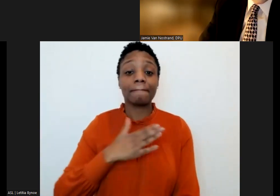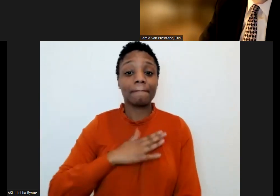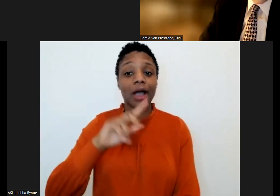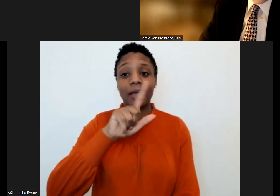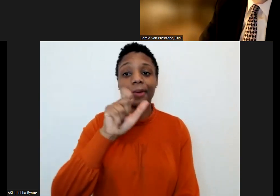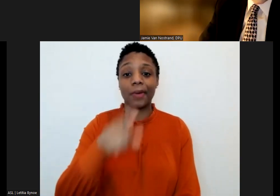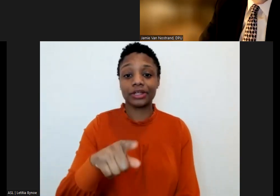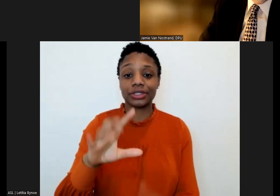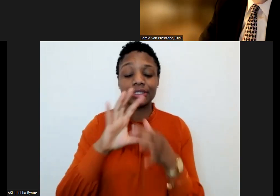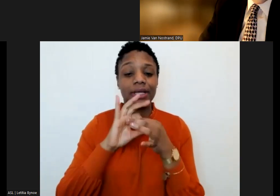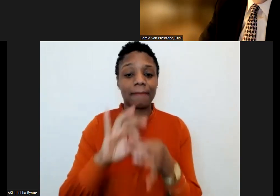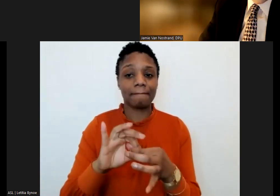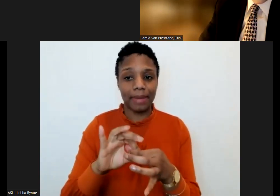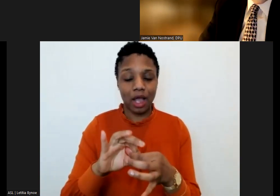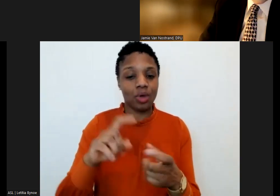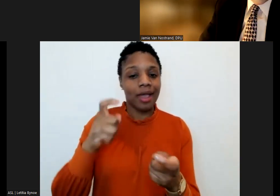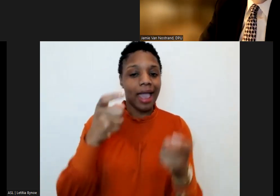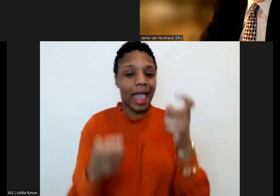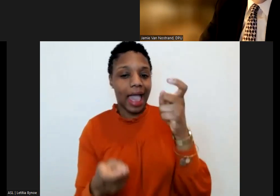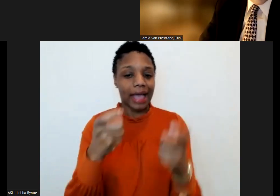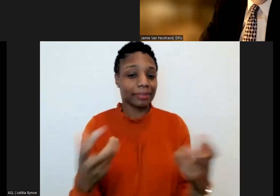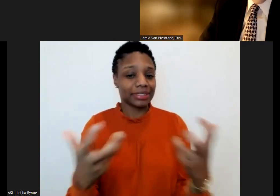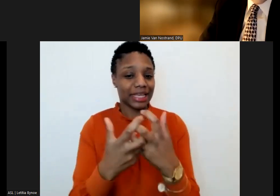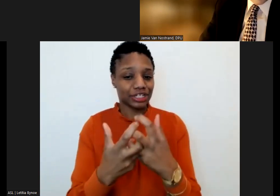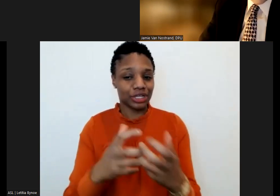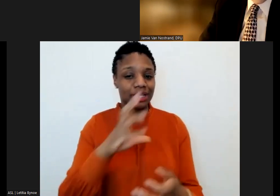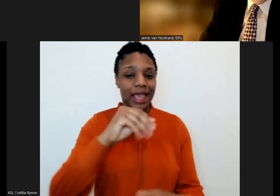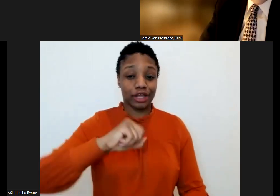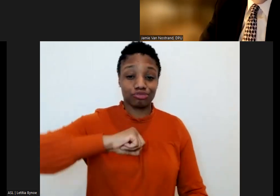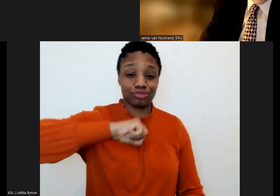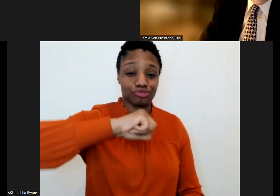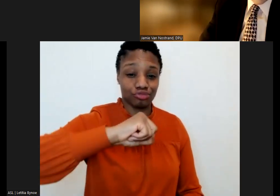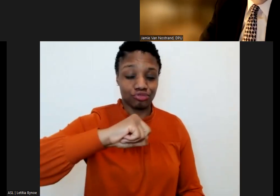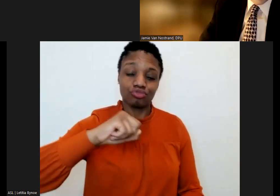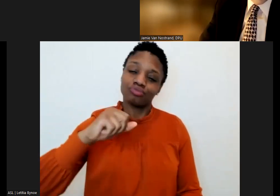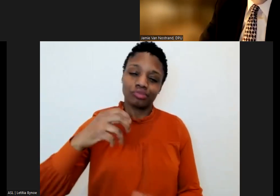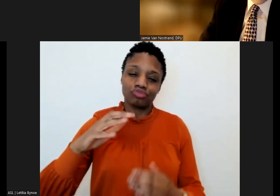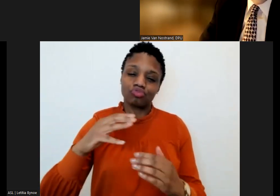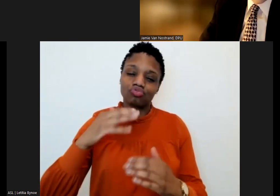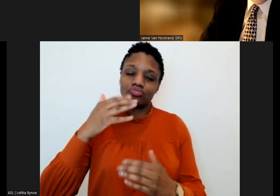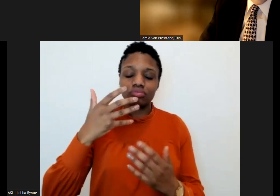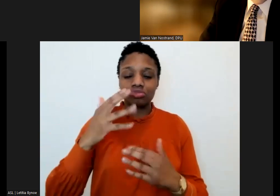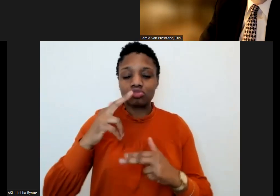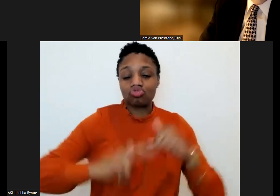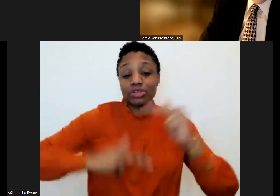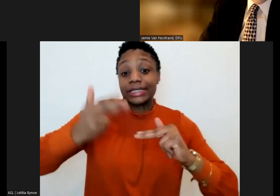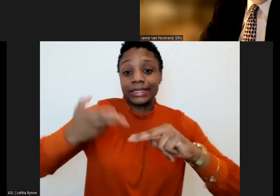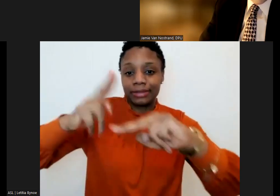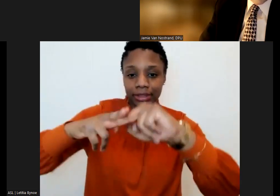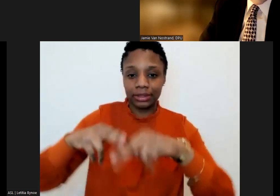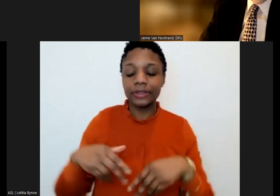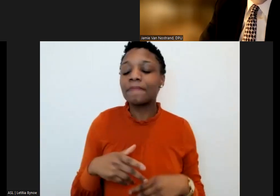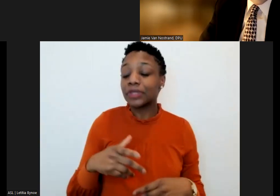about resilience and adaptation. A lot of what you all work on obviously focuses on kind of building clean energy,